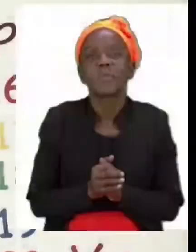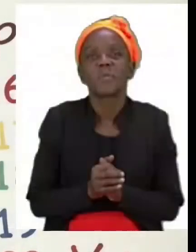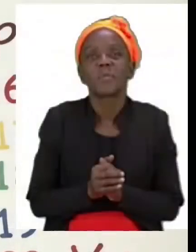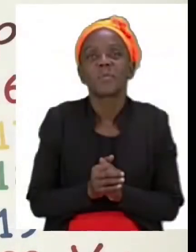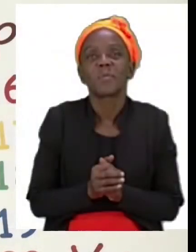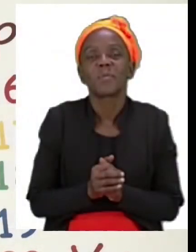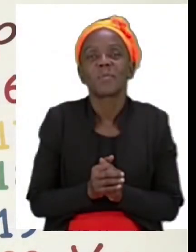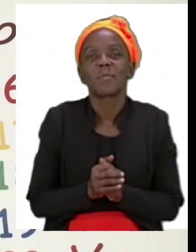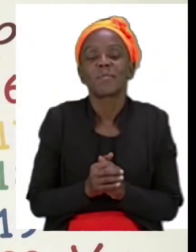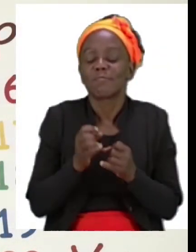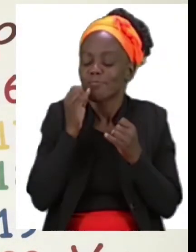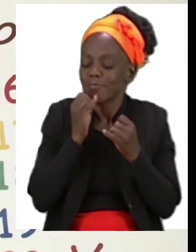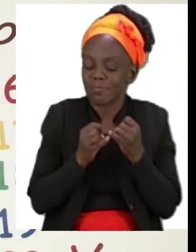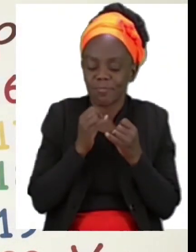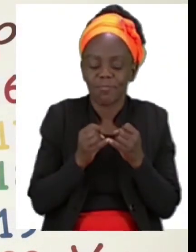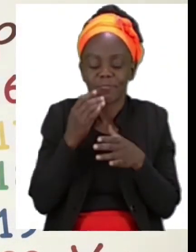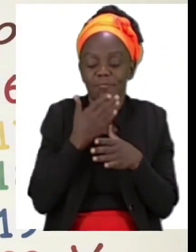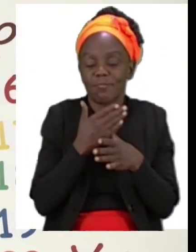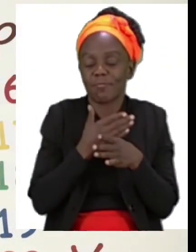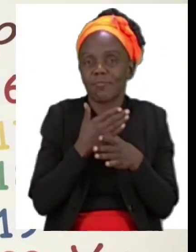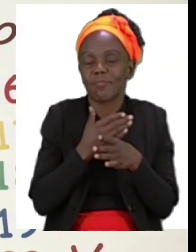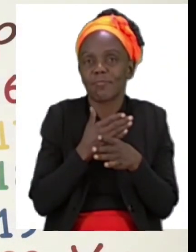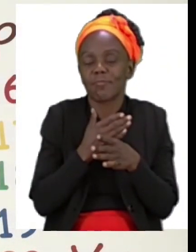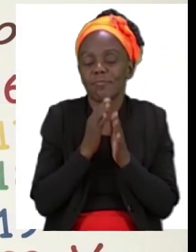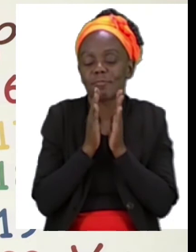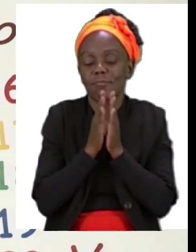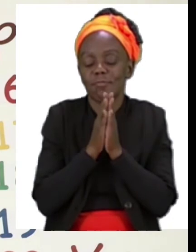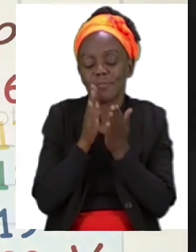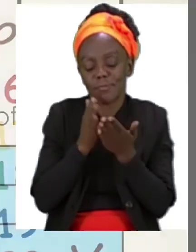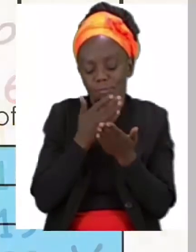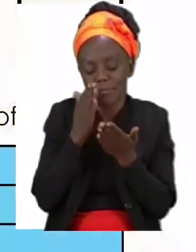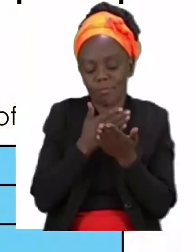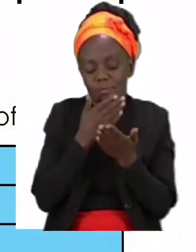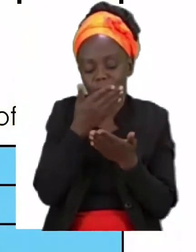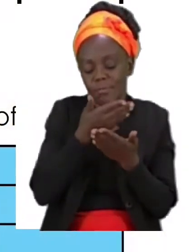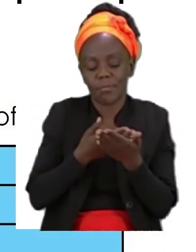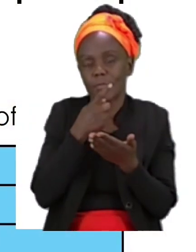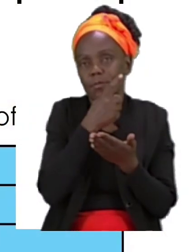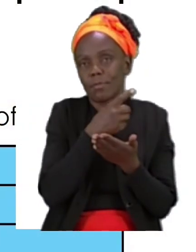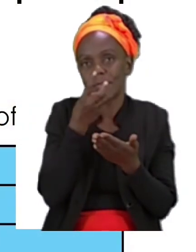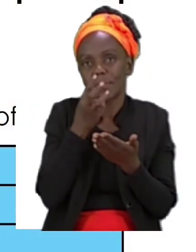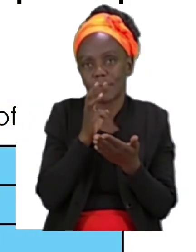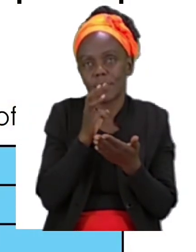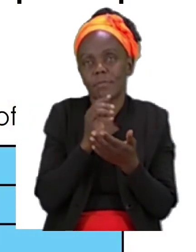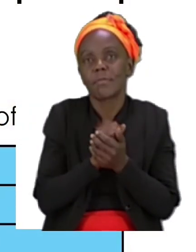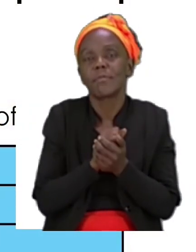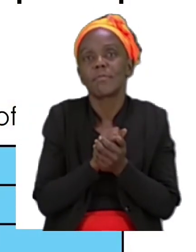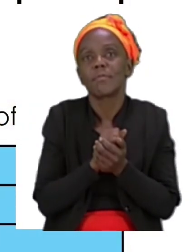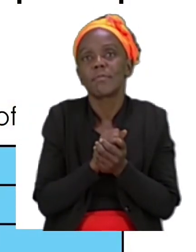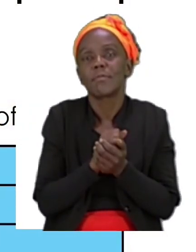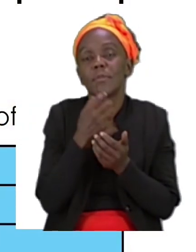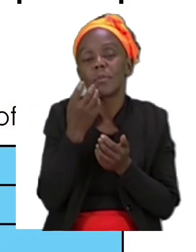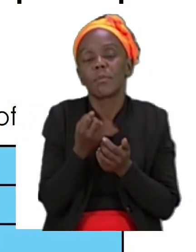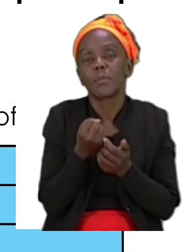For our last exercise, boys and girls, let us turn to page 16. On page 16, we are